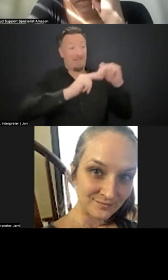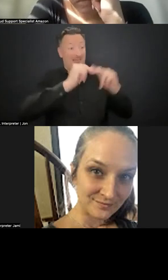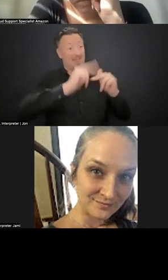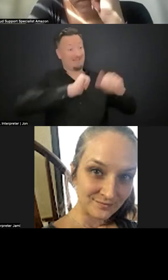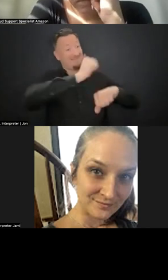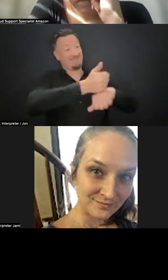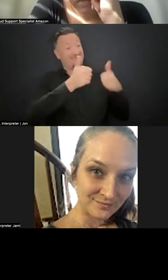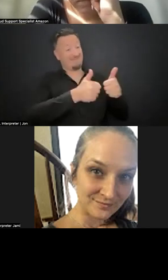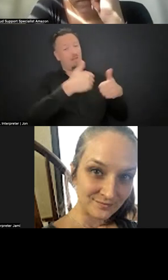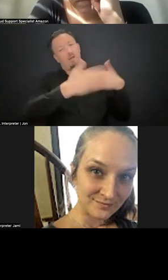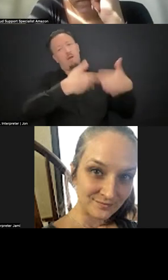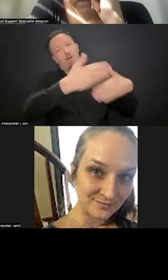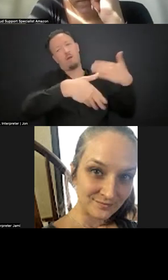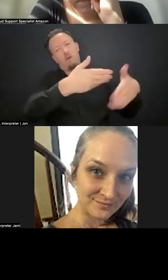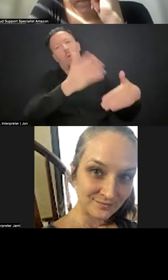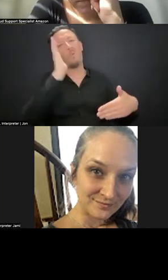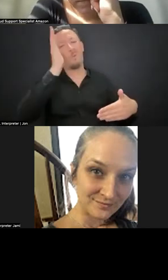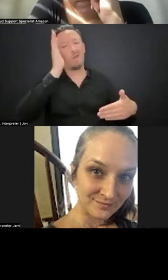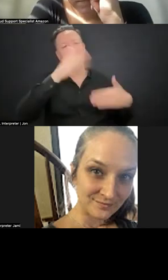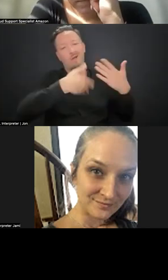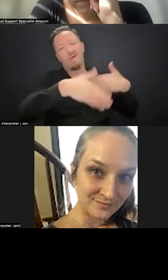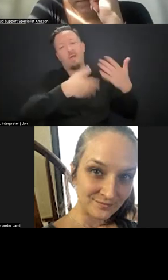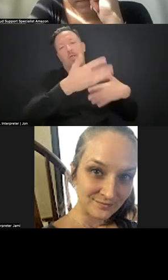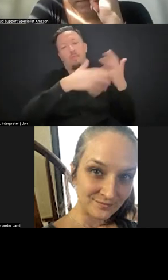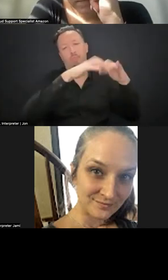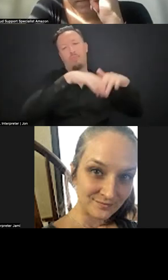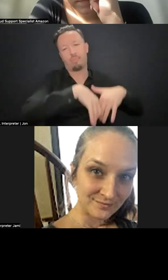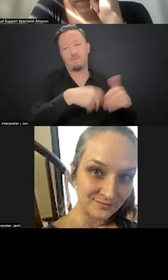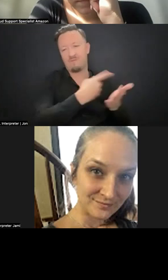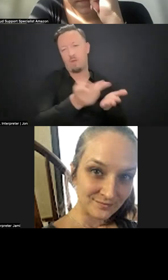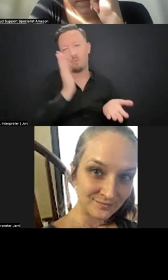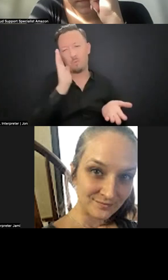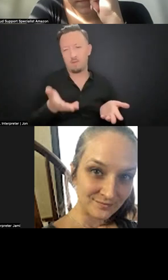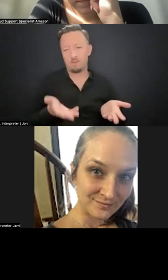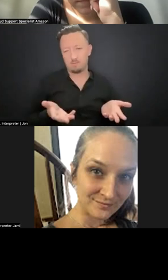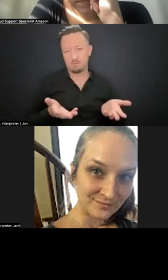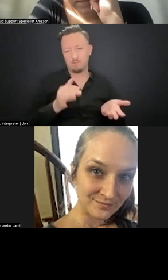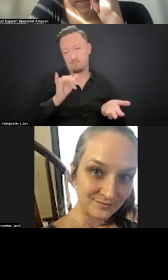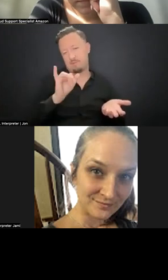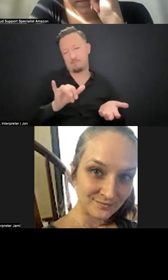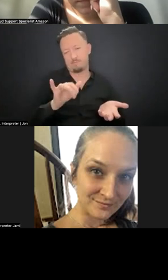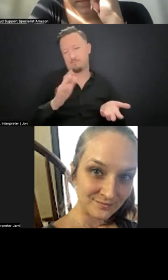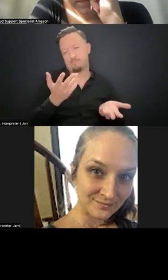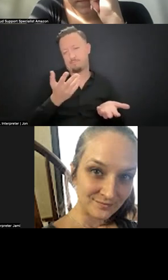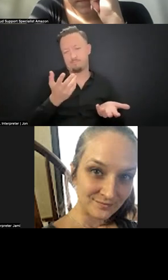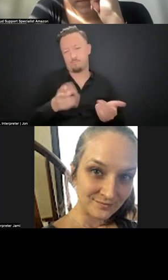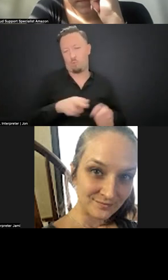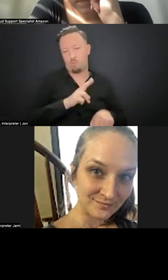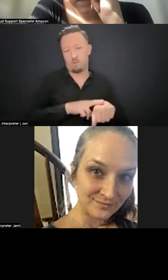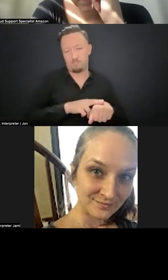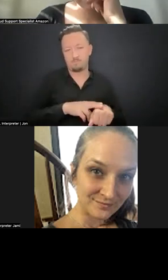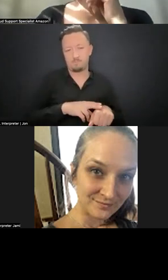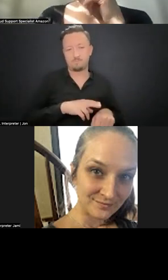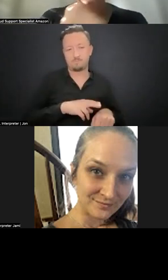major problems for the company. So the idea is the